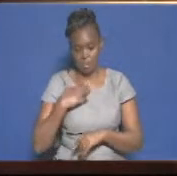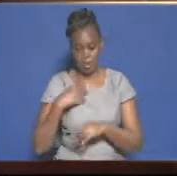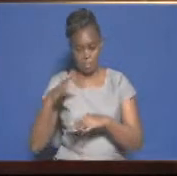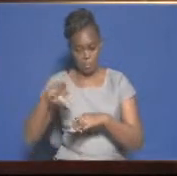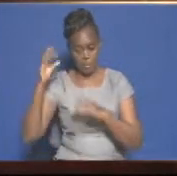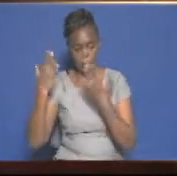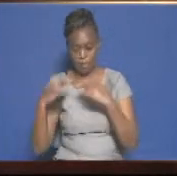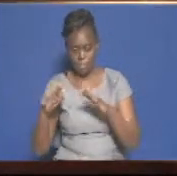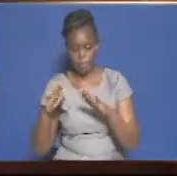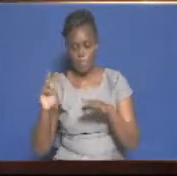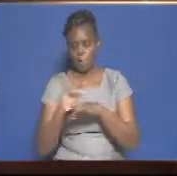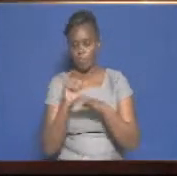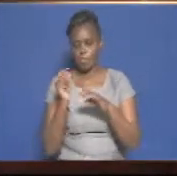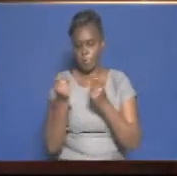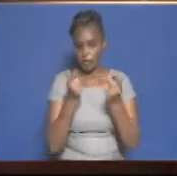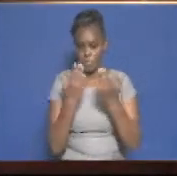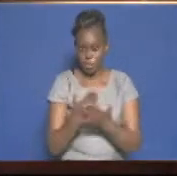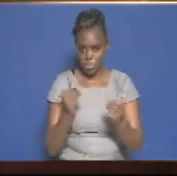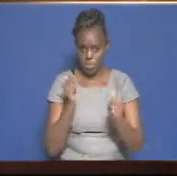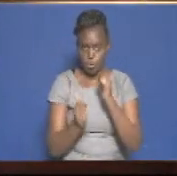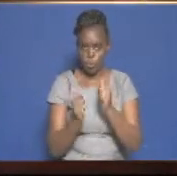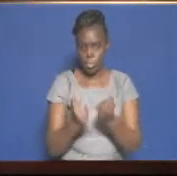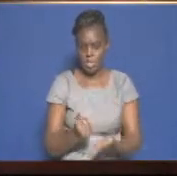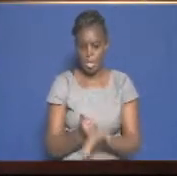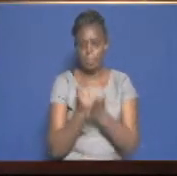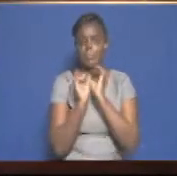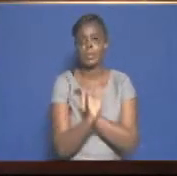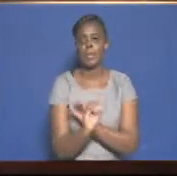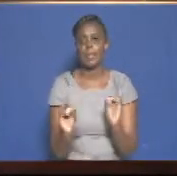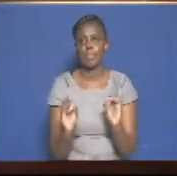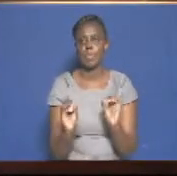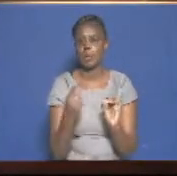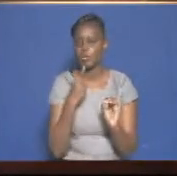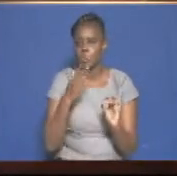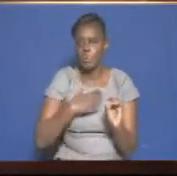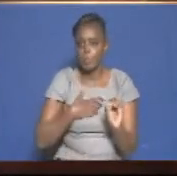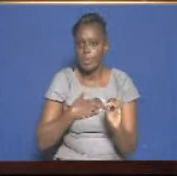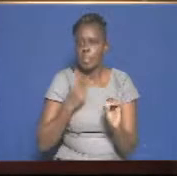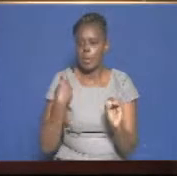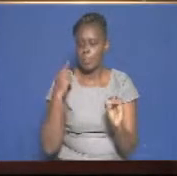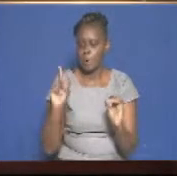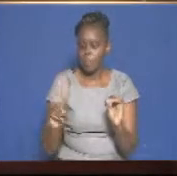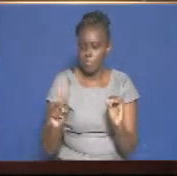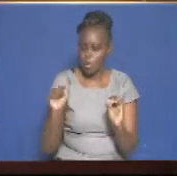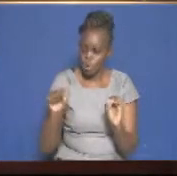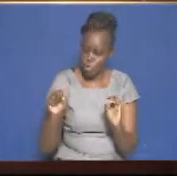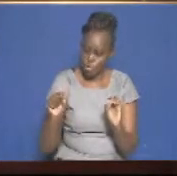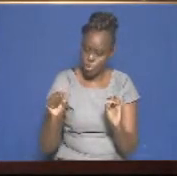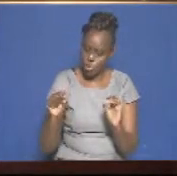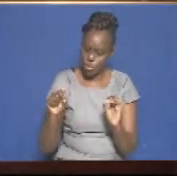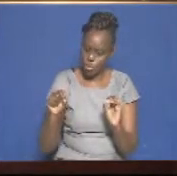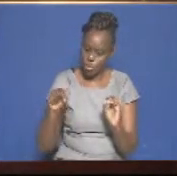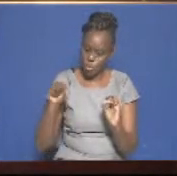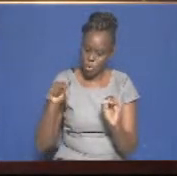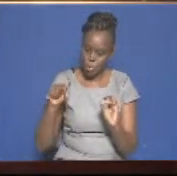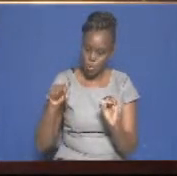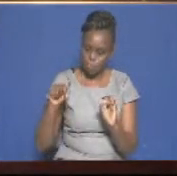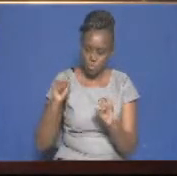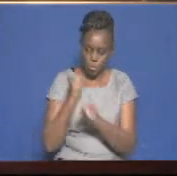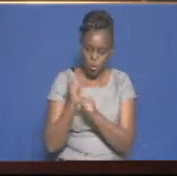observed a few things which I did which were not going to help me. And he told me that, one, you work a lot with the